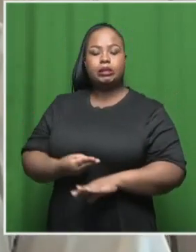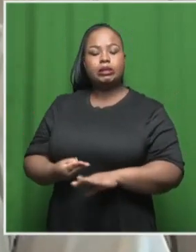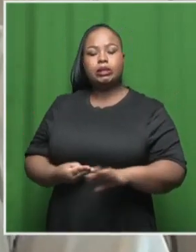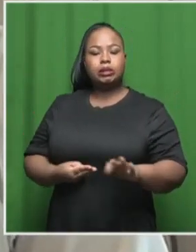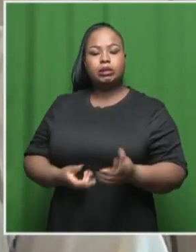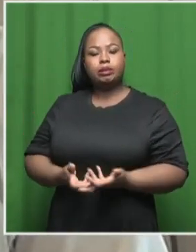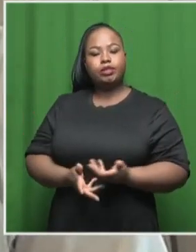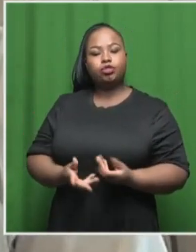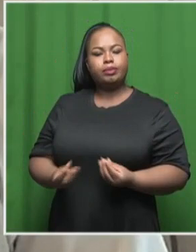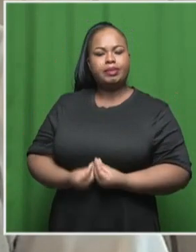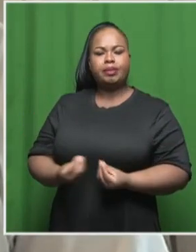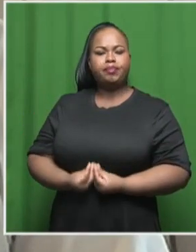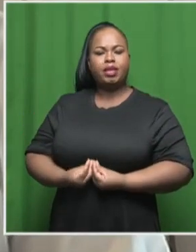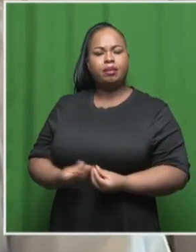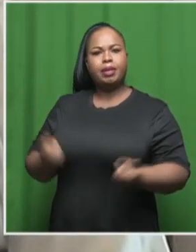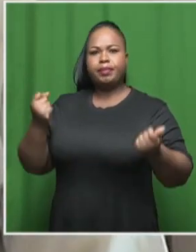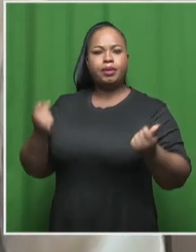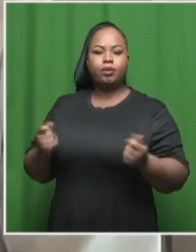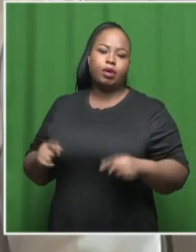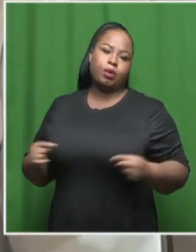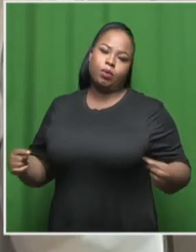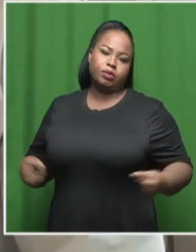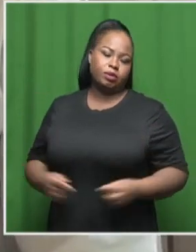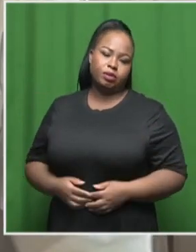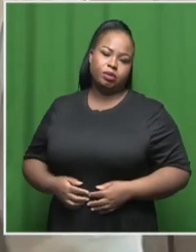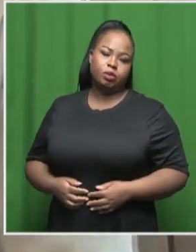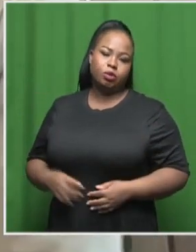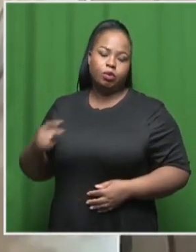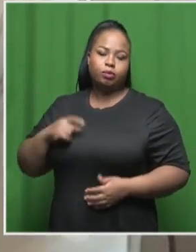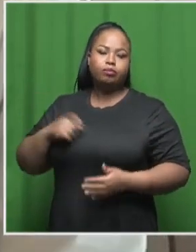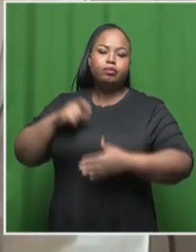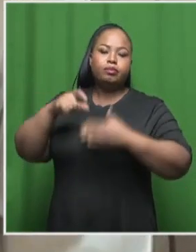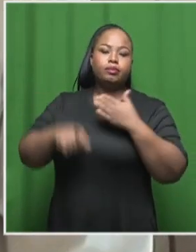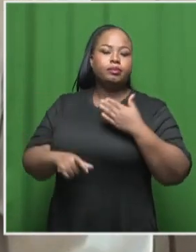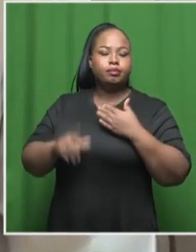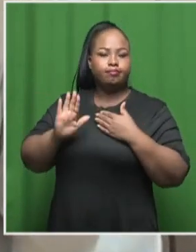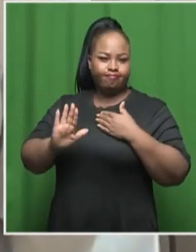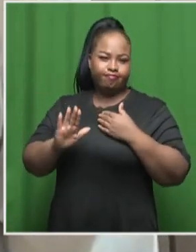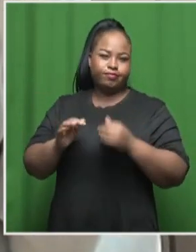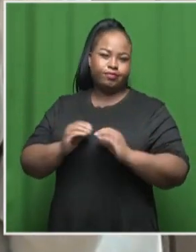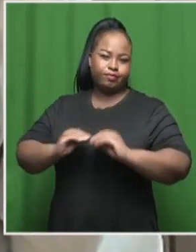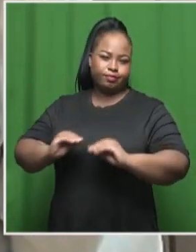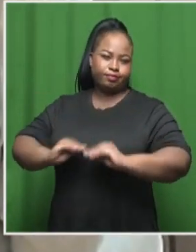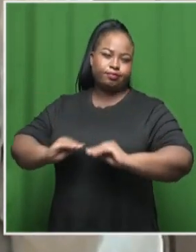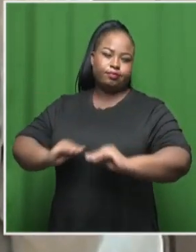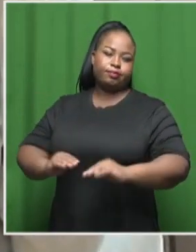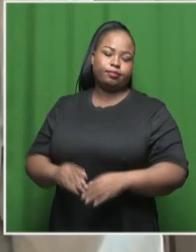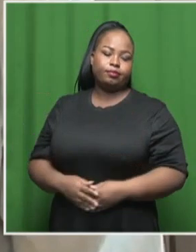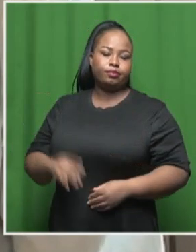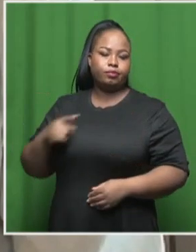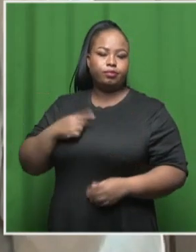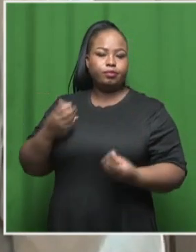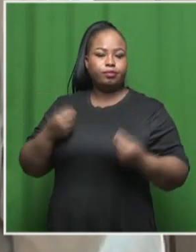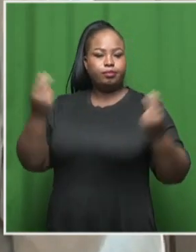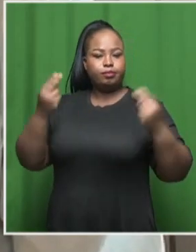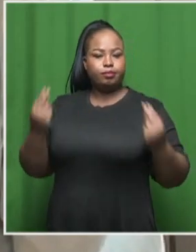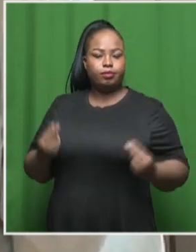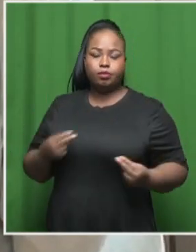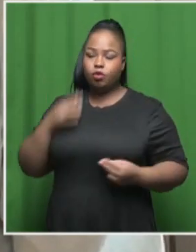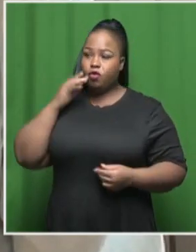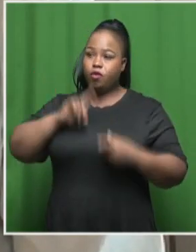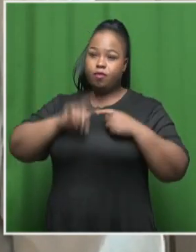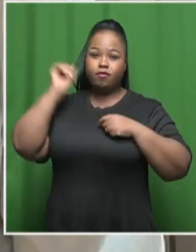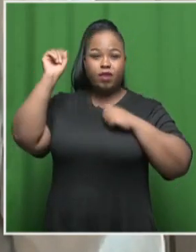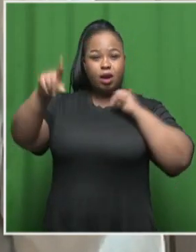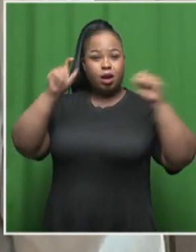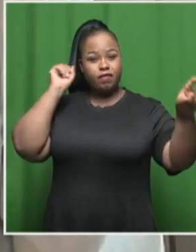artist to draw me something on the spot. A convention is exactly that. You have these artists that are traveling very far